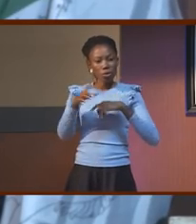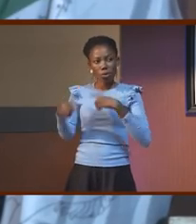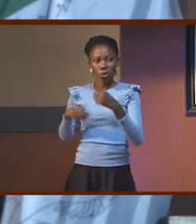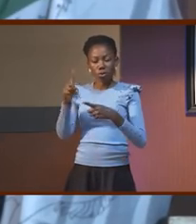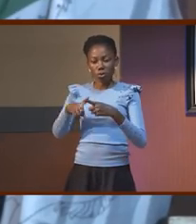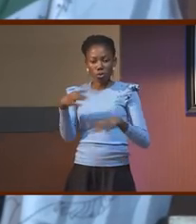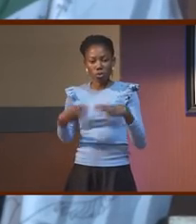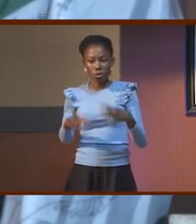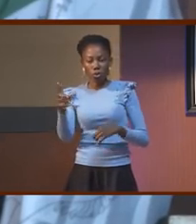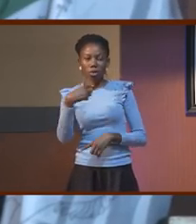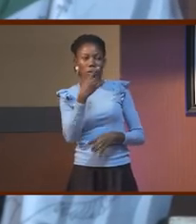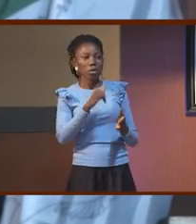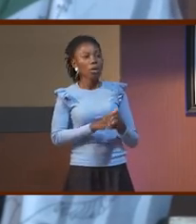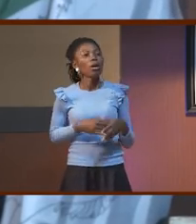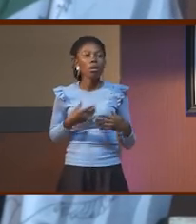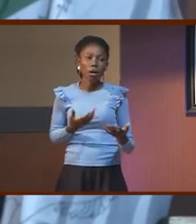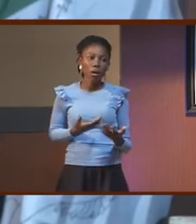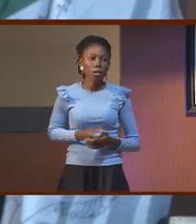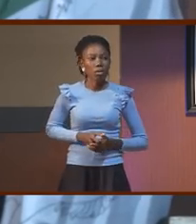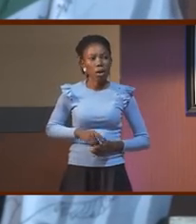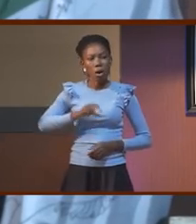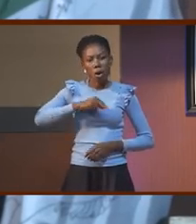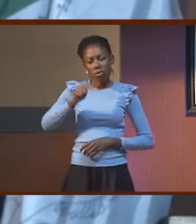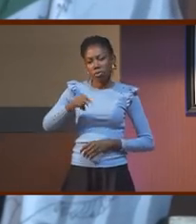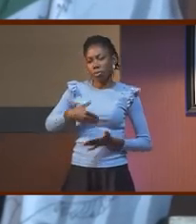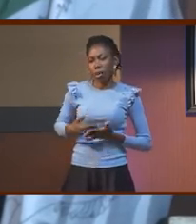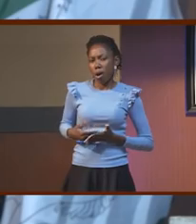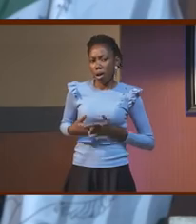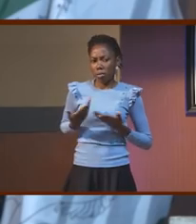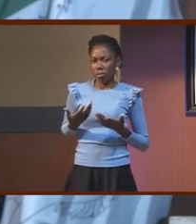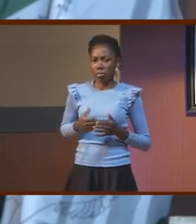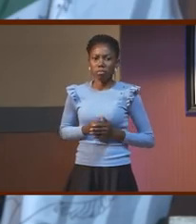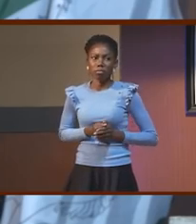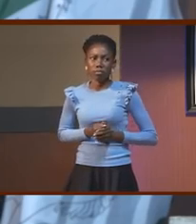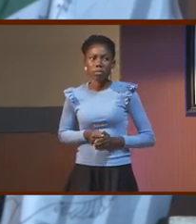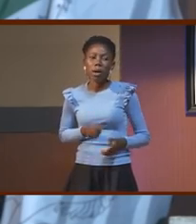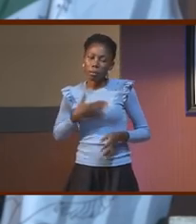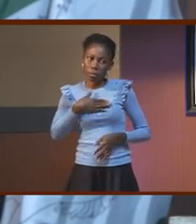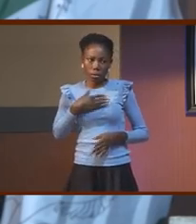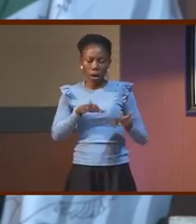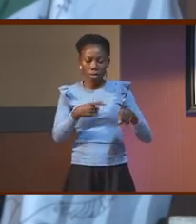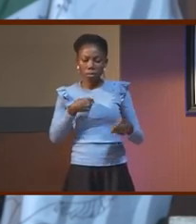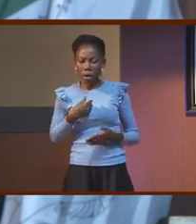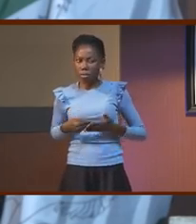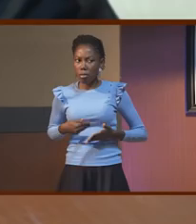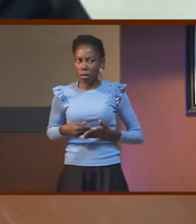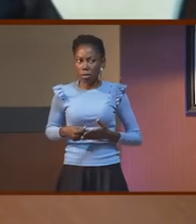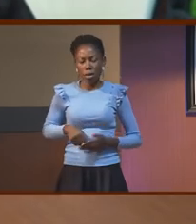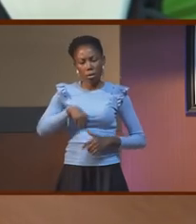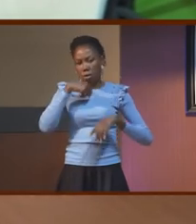courtroom and tell the court that I need money. can you give me money?